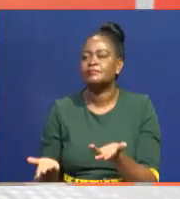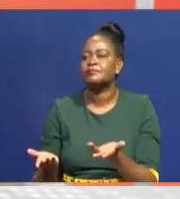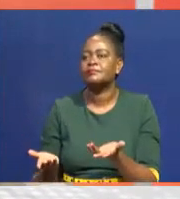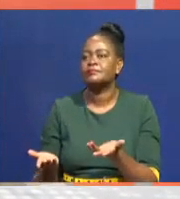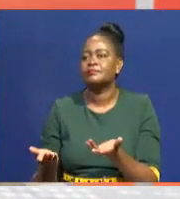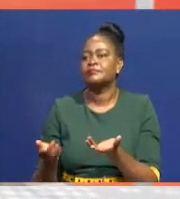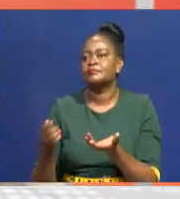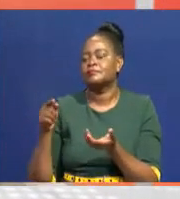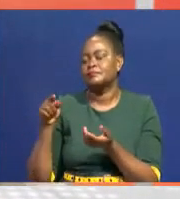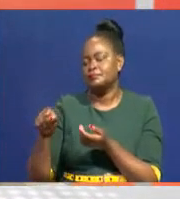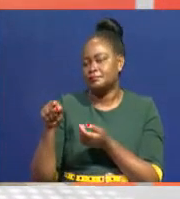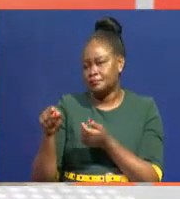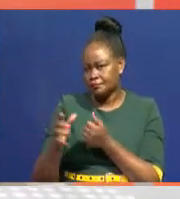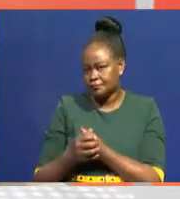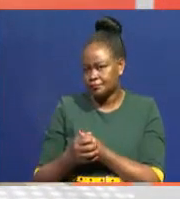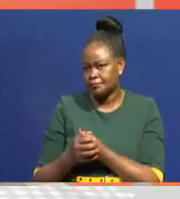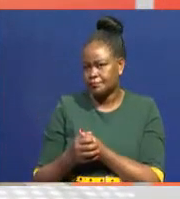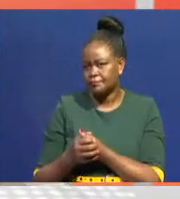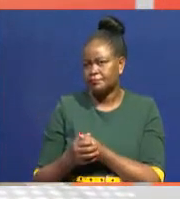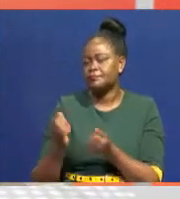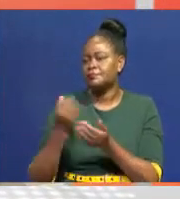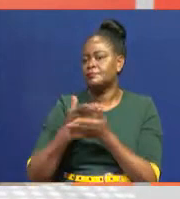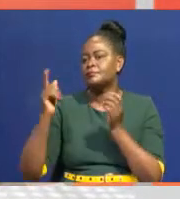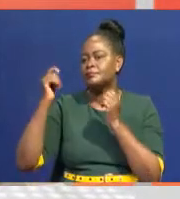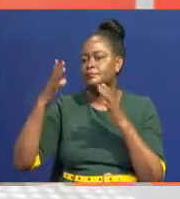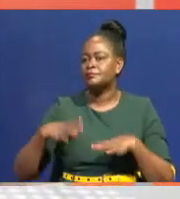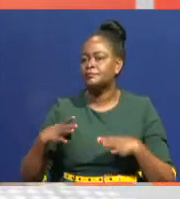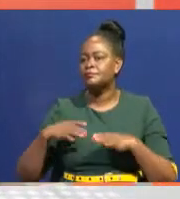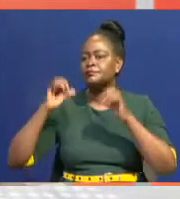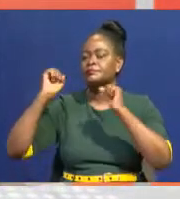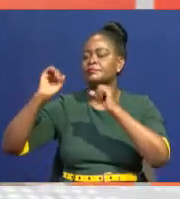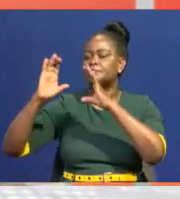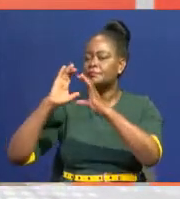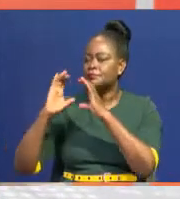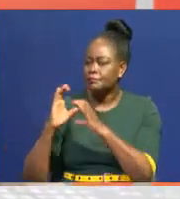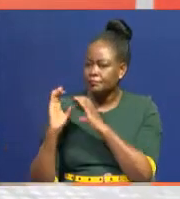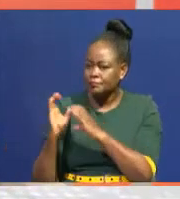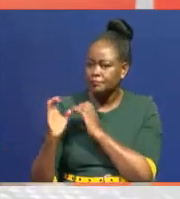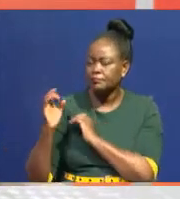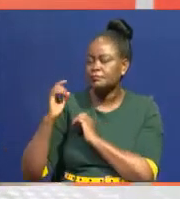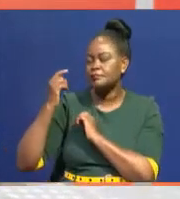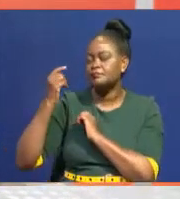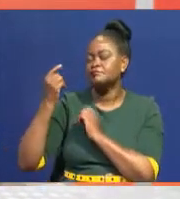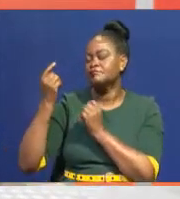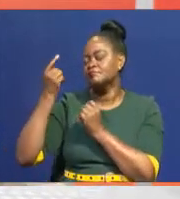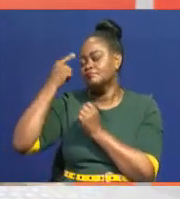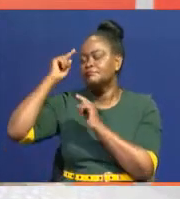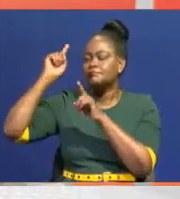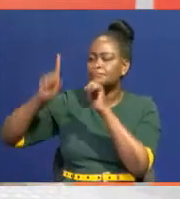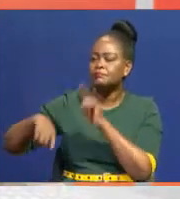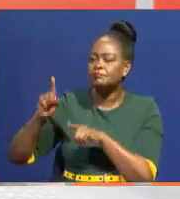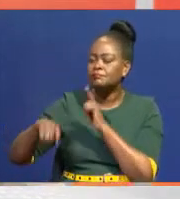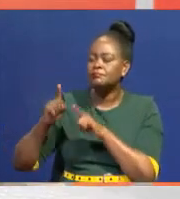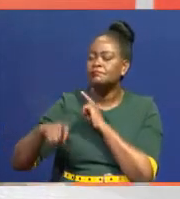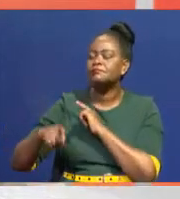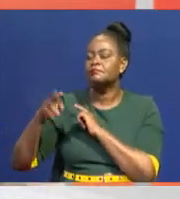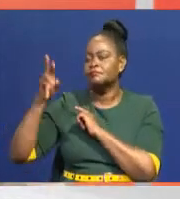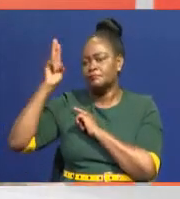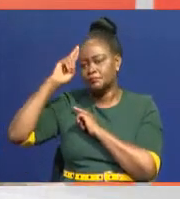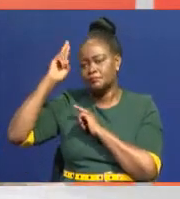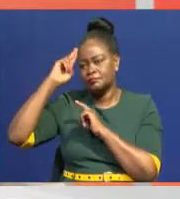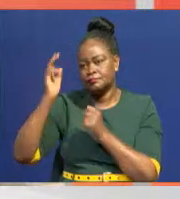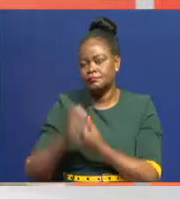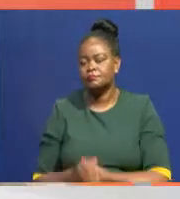in the sense that every Kenyan is able to communicate for a variety of reasons. So